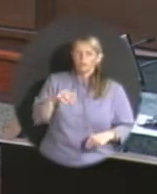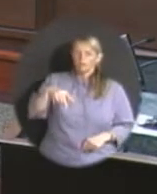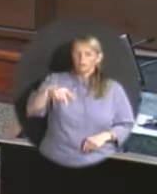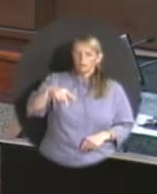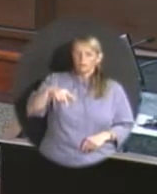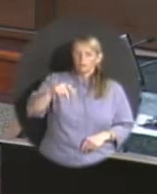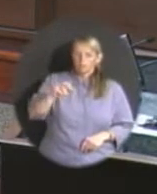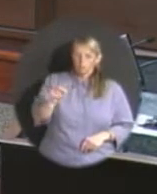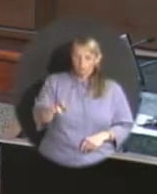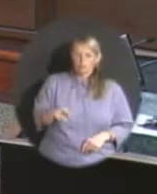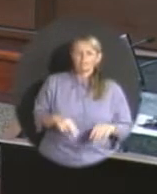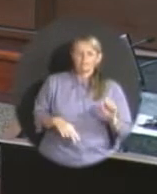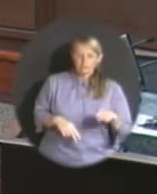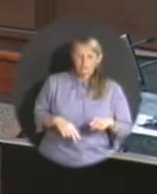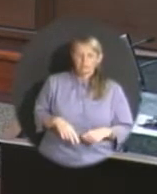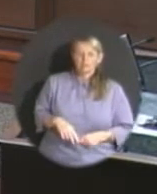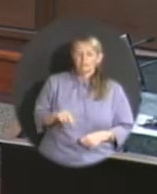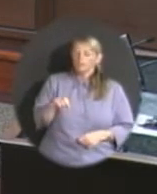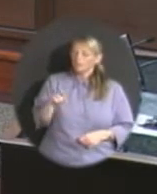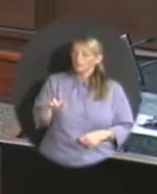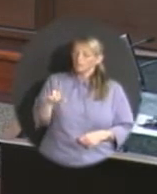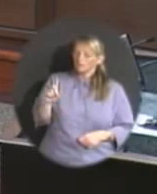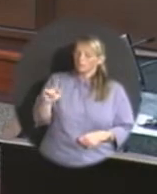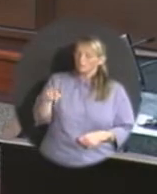Dr. Daniels, congratulations. Thank you.